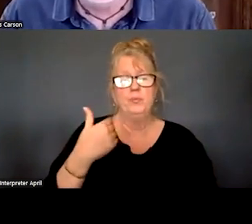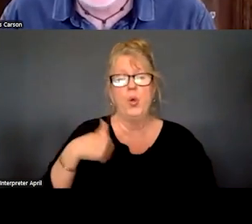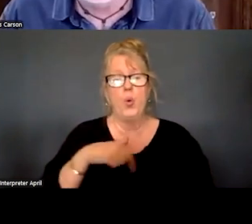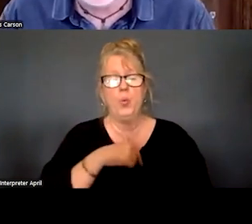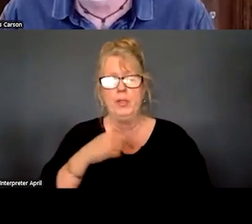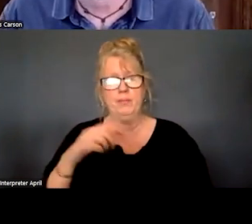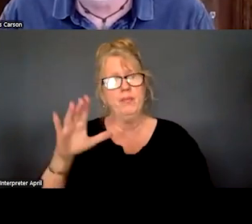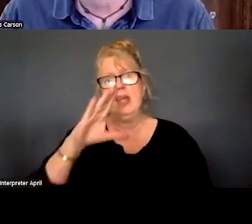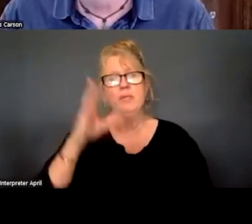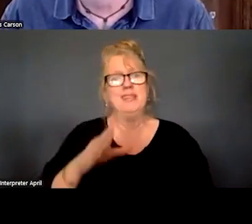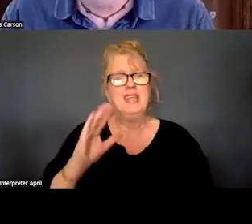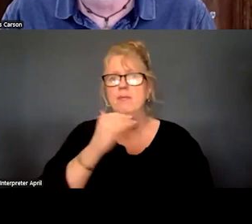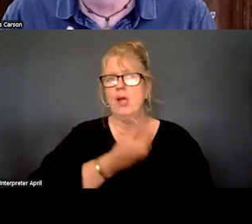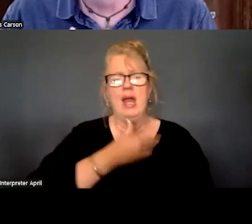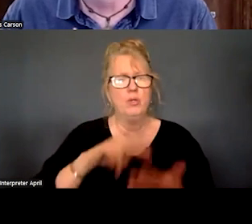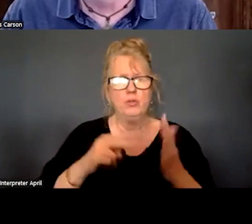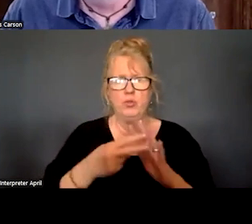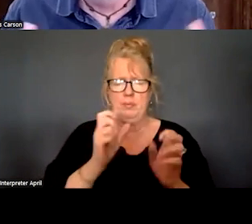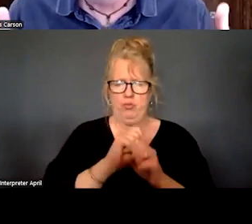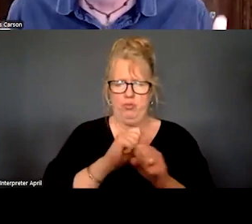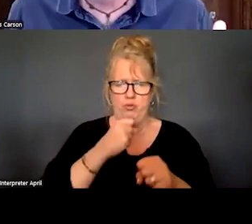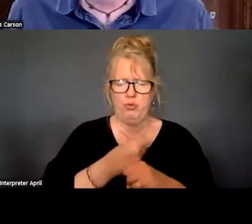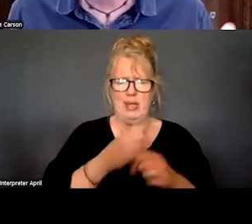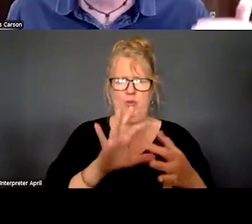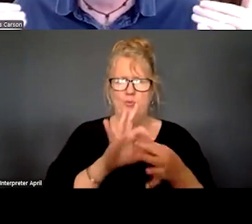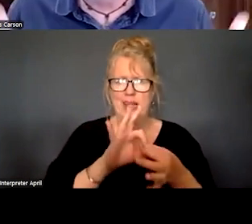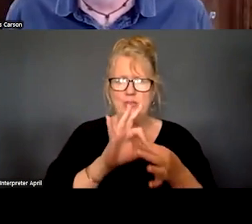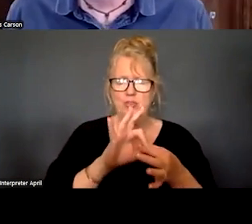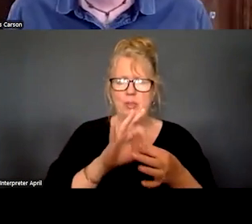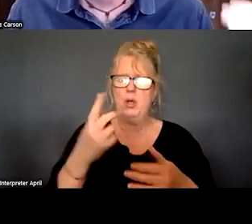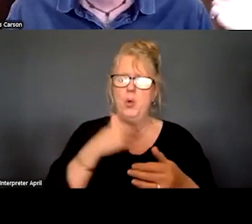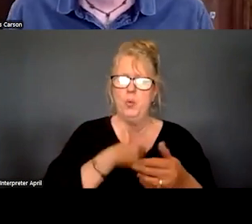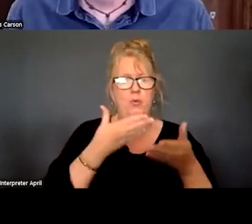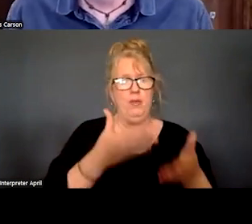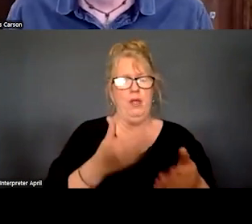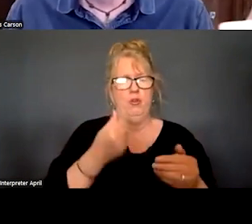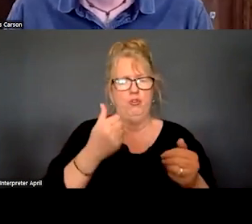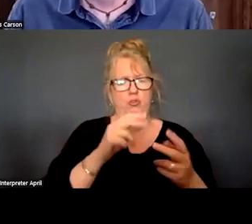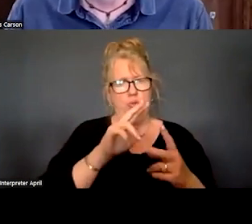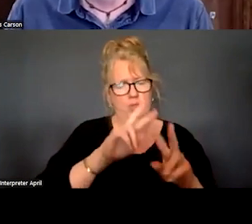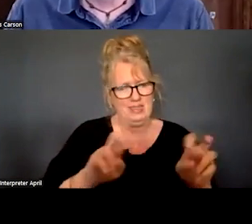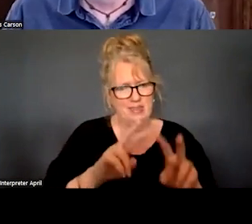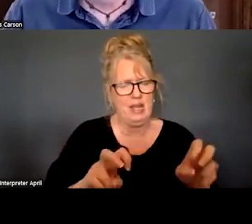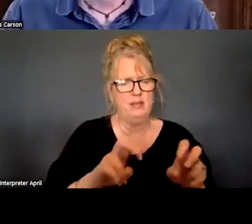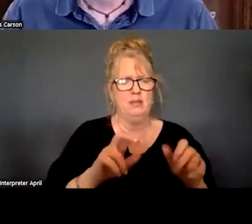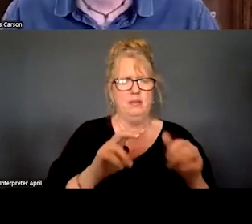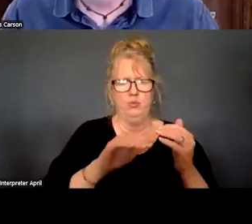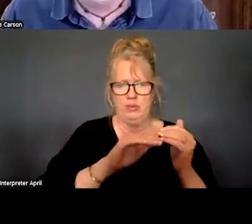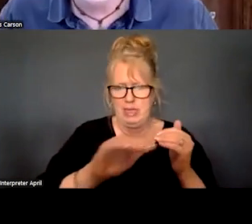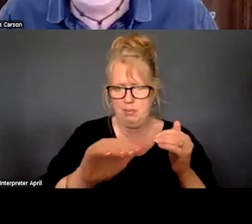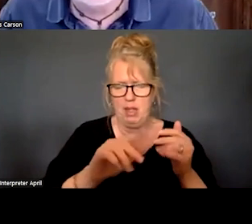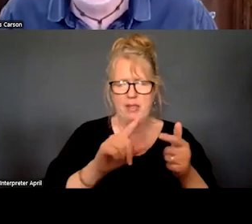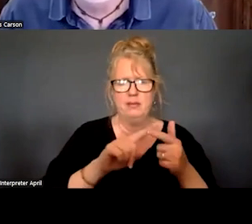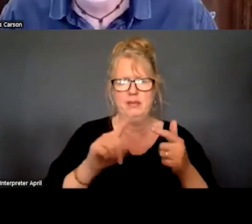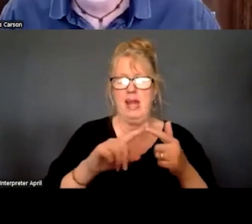was never our intent to create a relationship. We were there to assess, treat, stabilize, and then